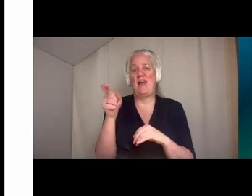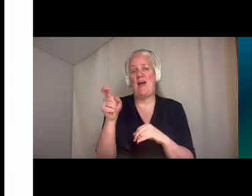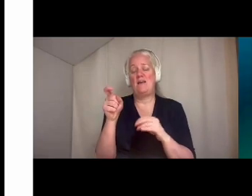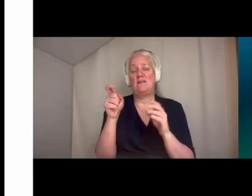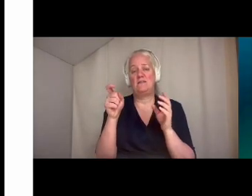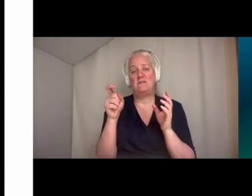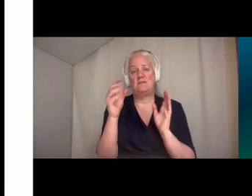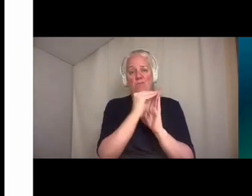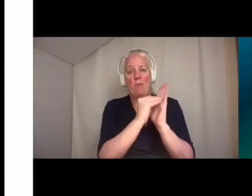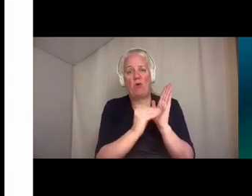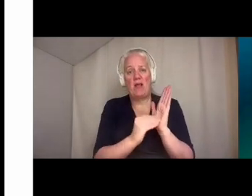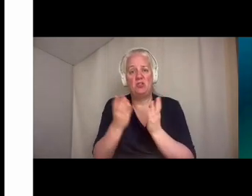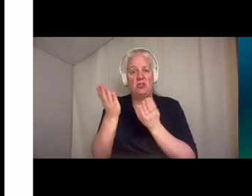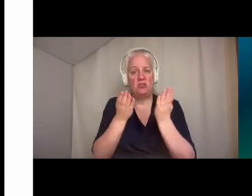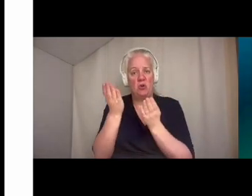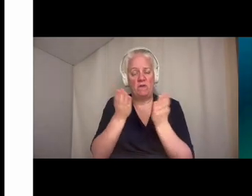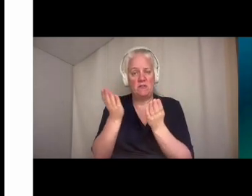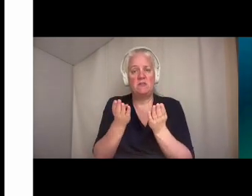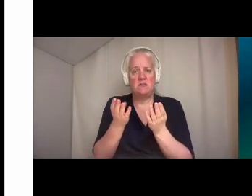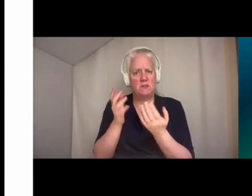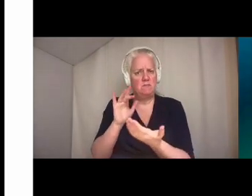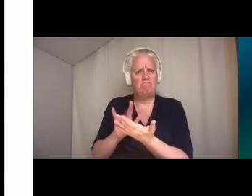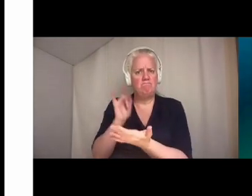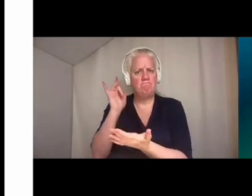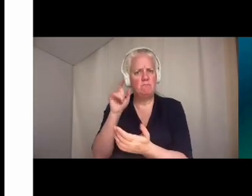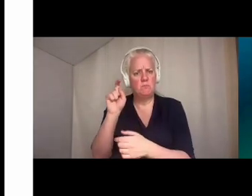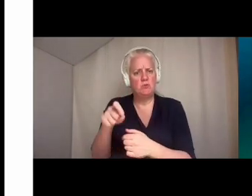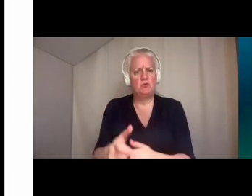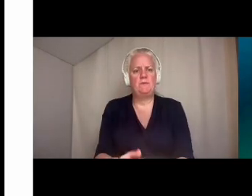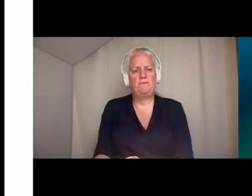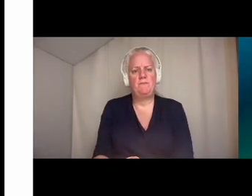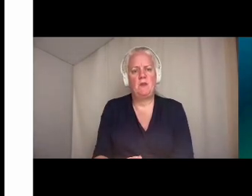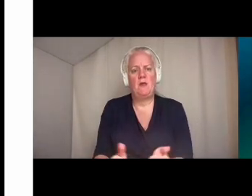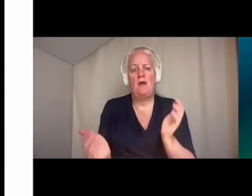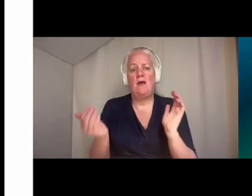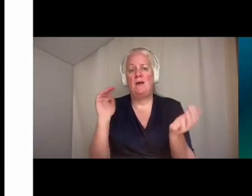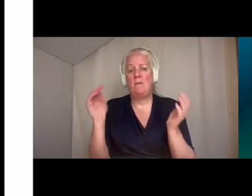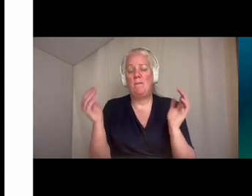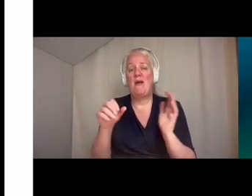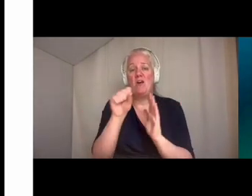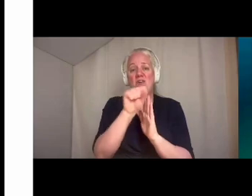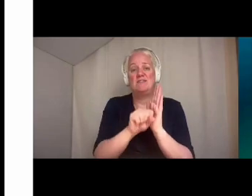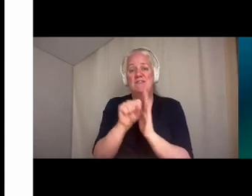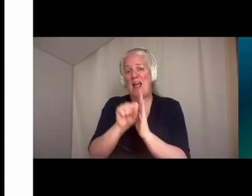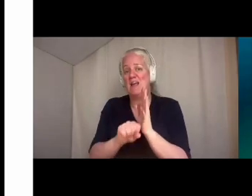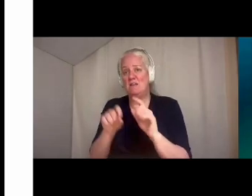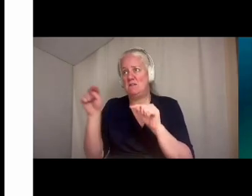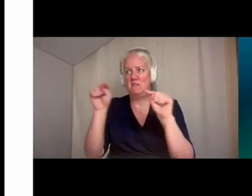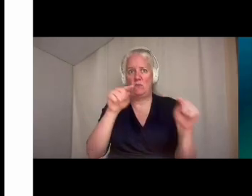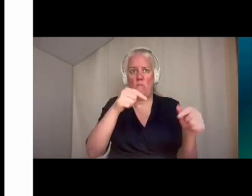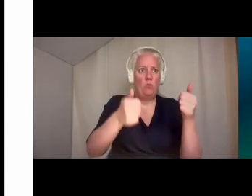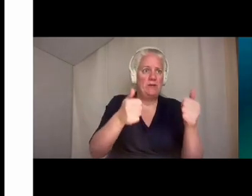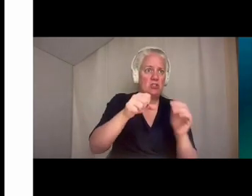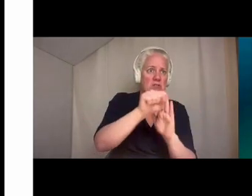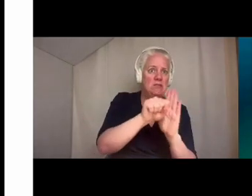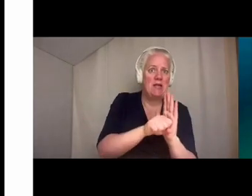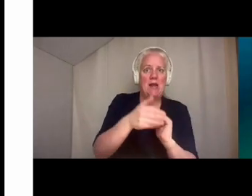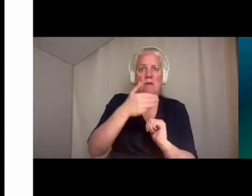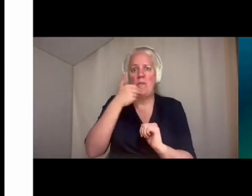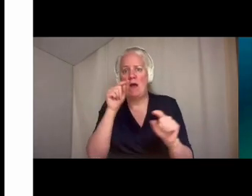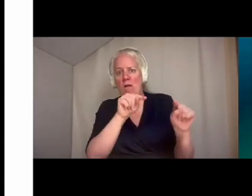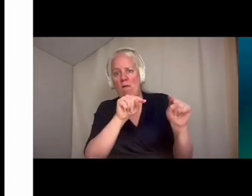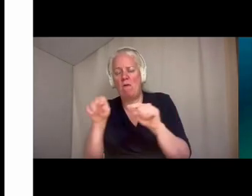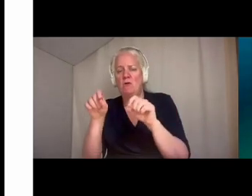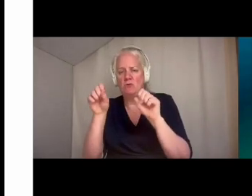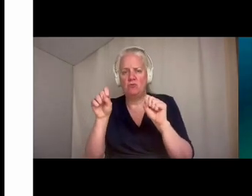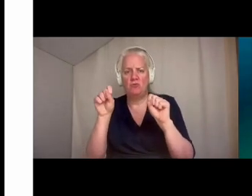fees across state plans using ABLE NRC comparison tools. And again, fees are only one factor to